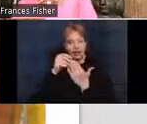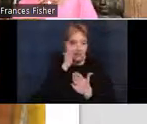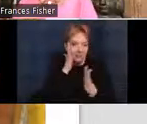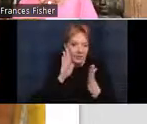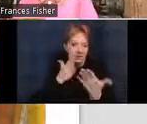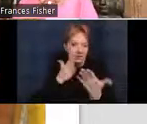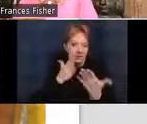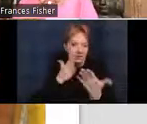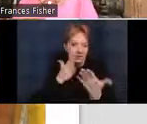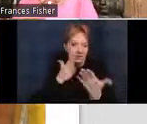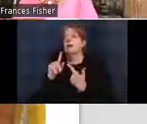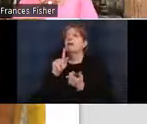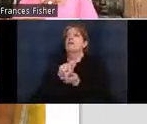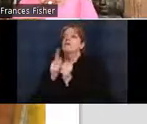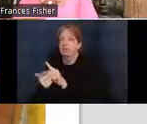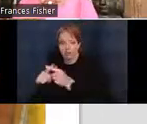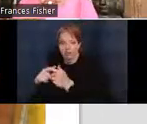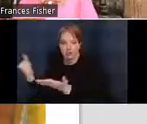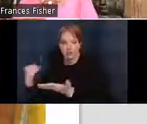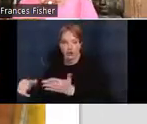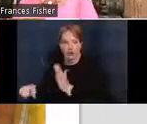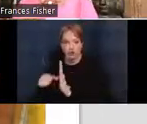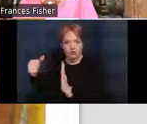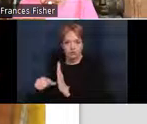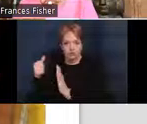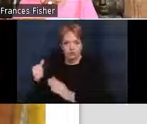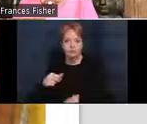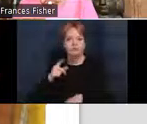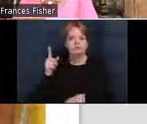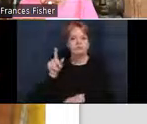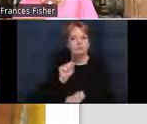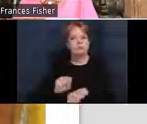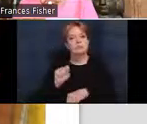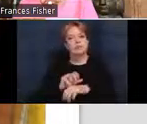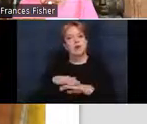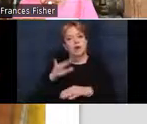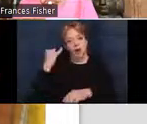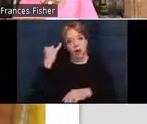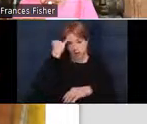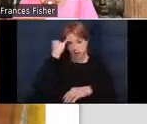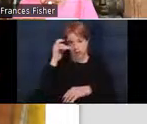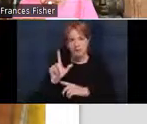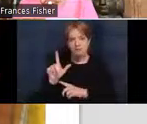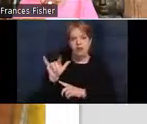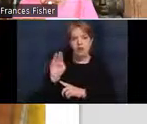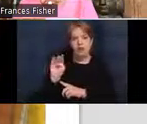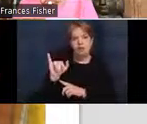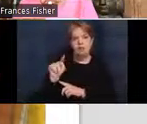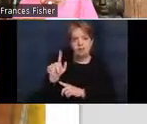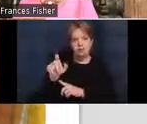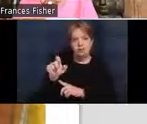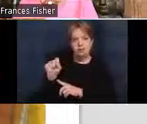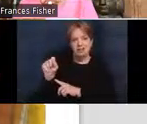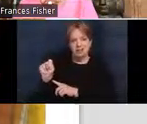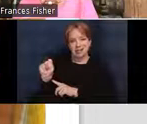of this would be translated. Working with Leofonte on the concept of limitless enlargement, and works began